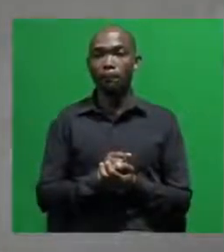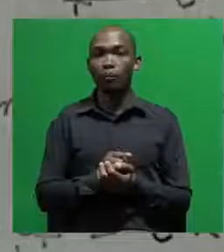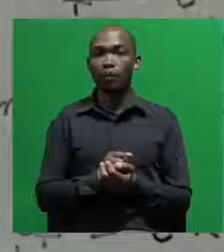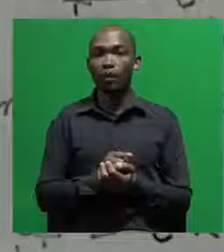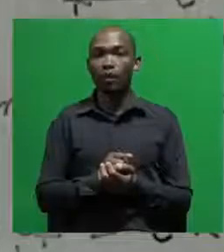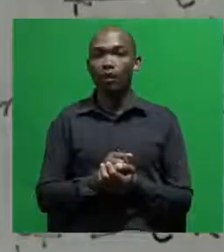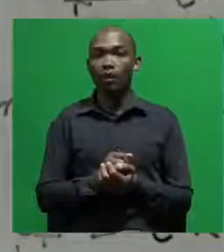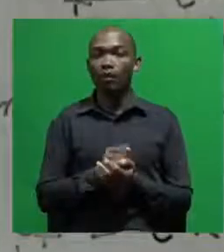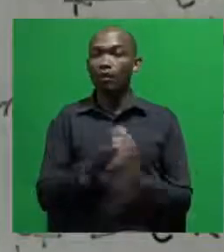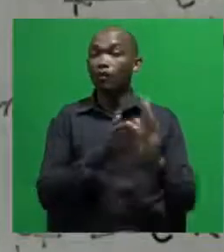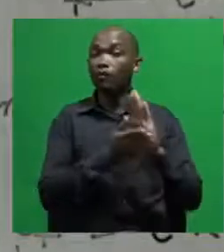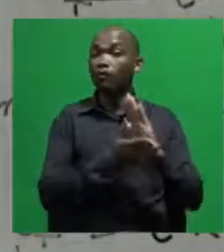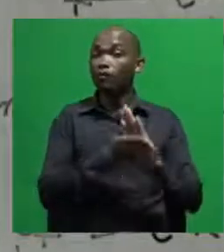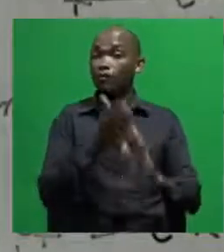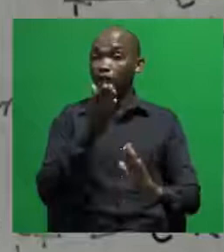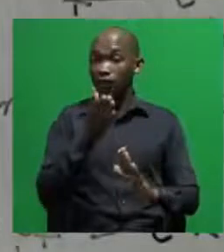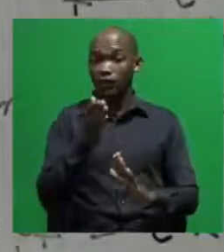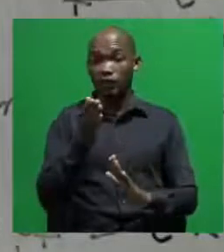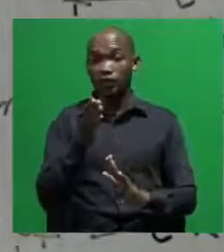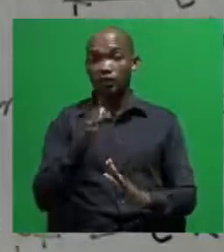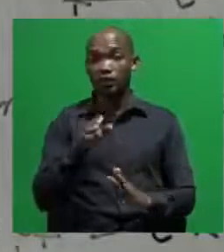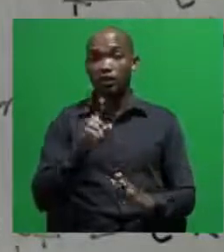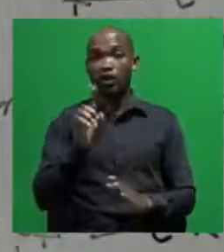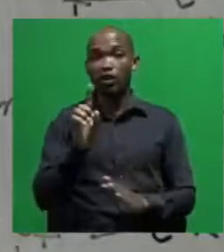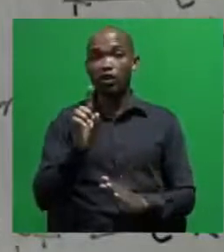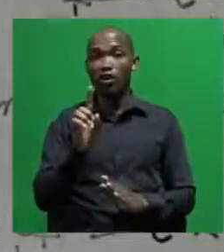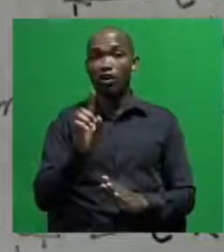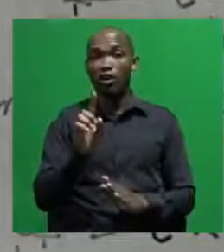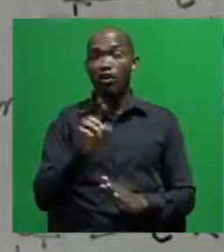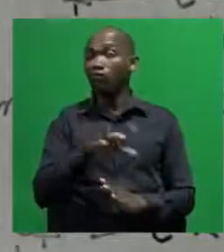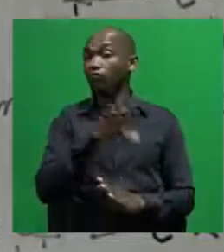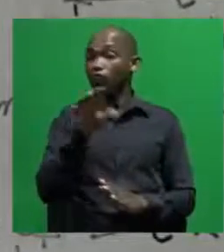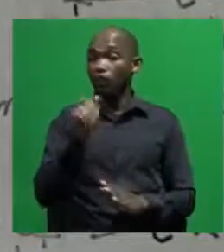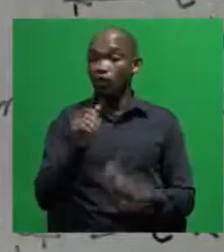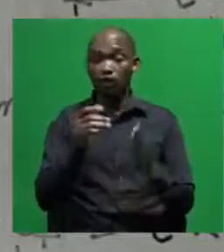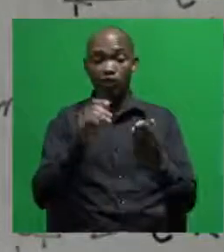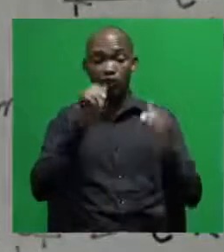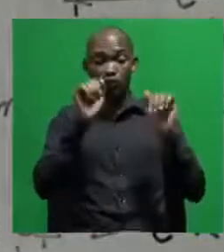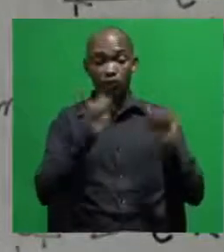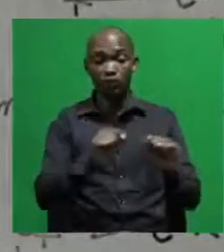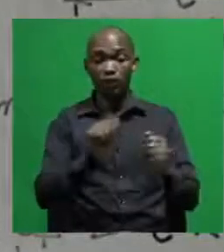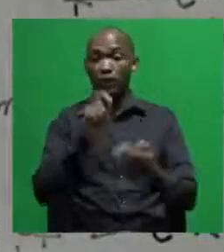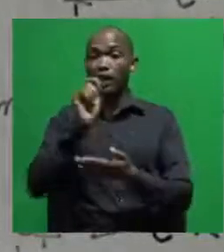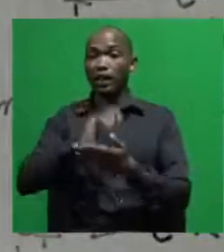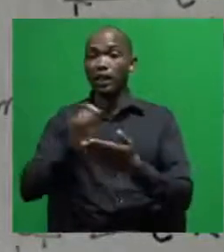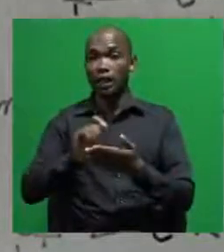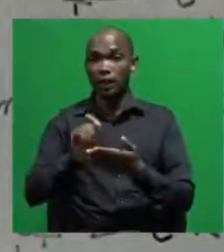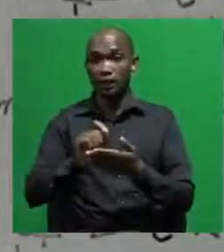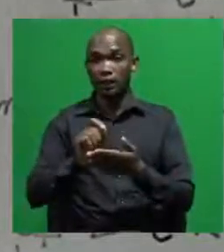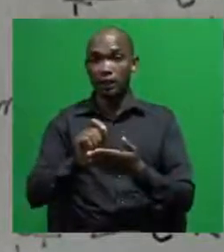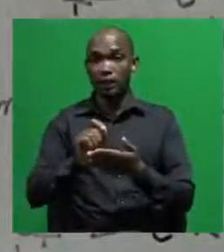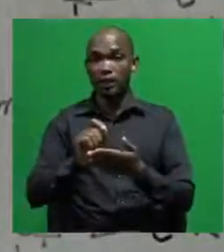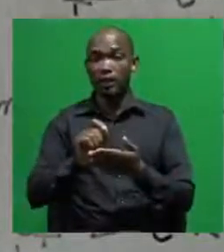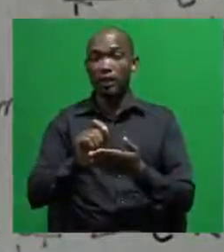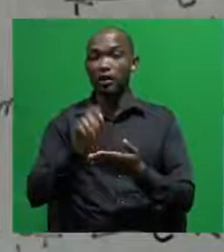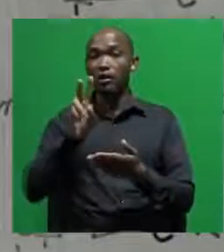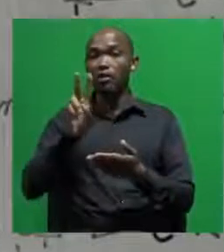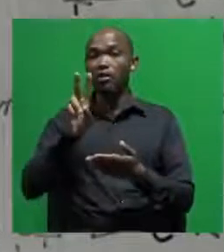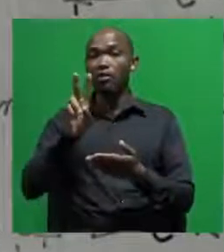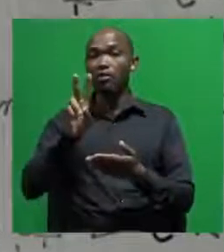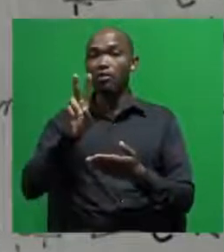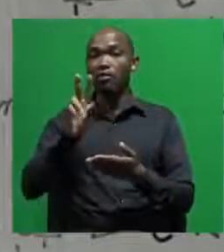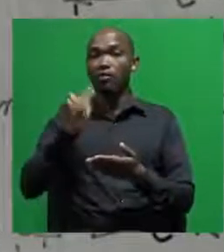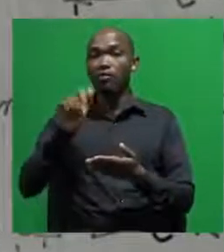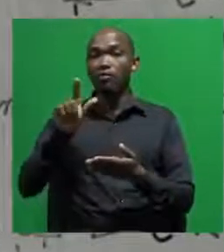Okay, so first of all, we have to write our value, given value.